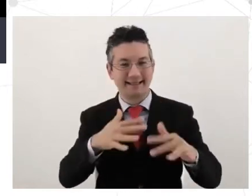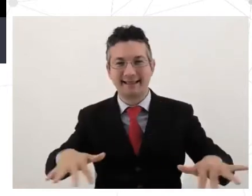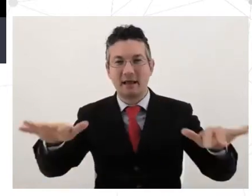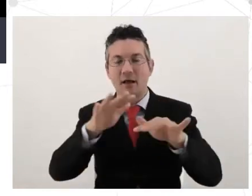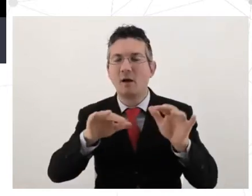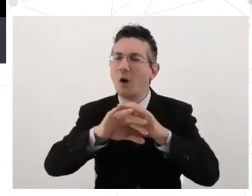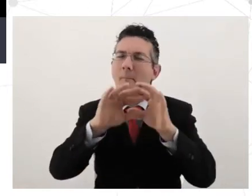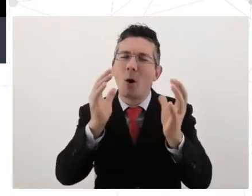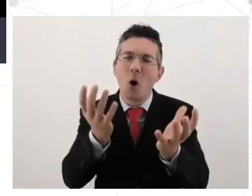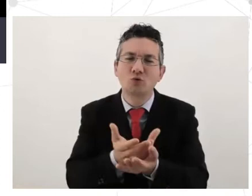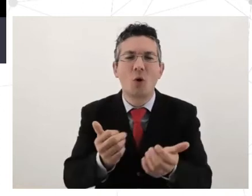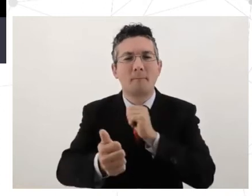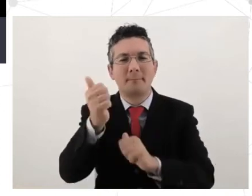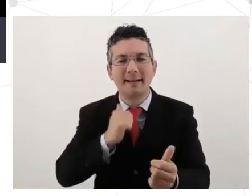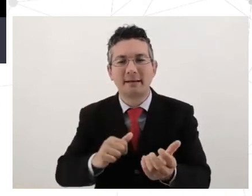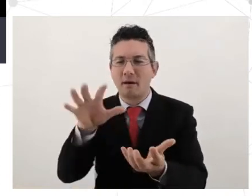Here we go.